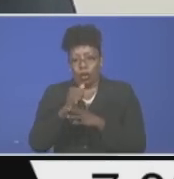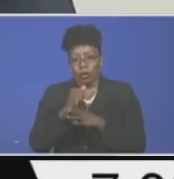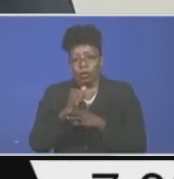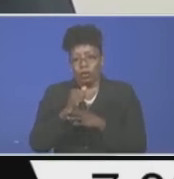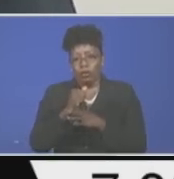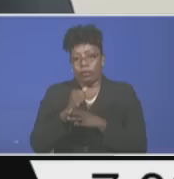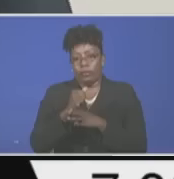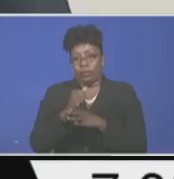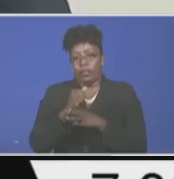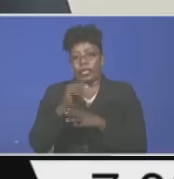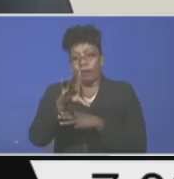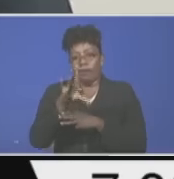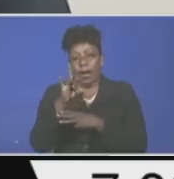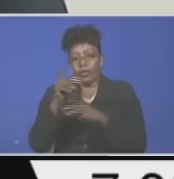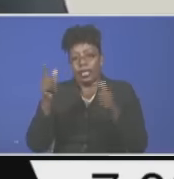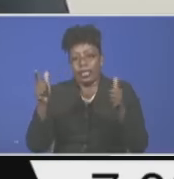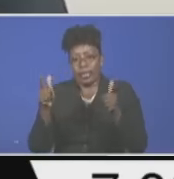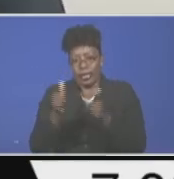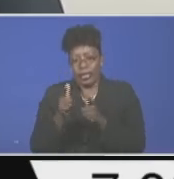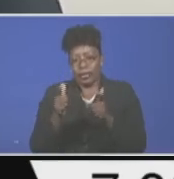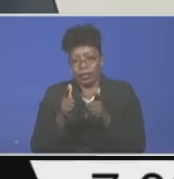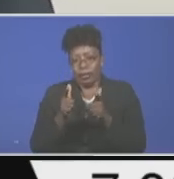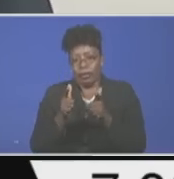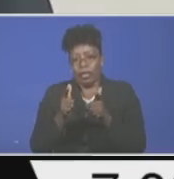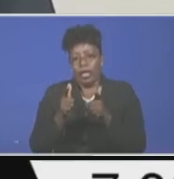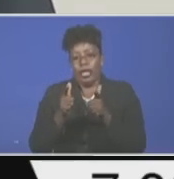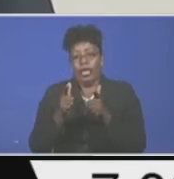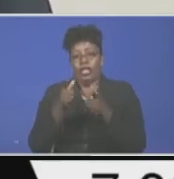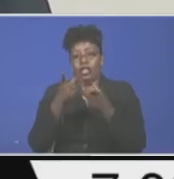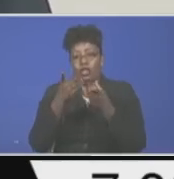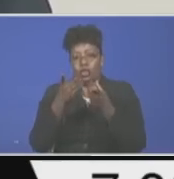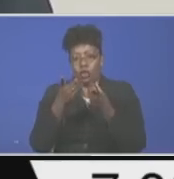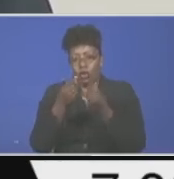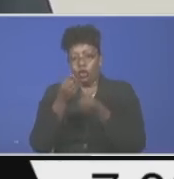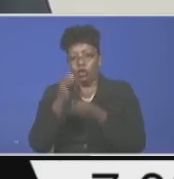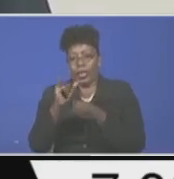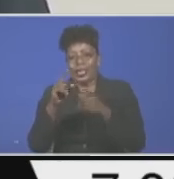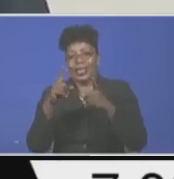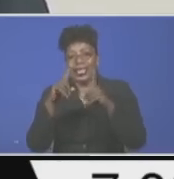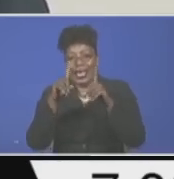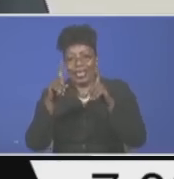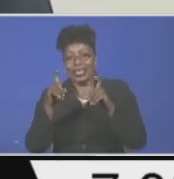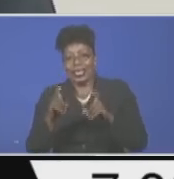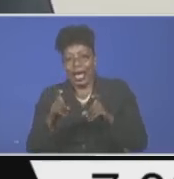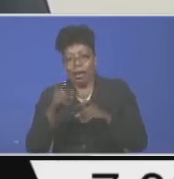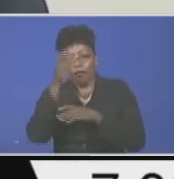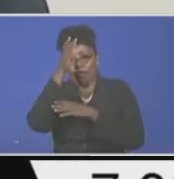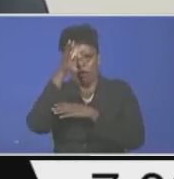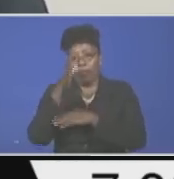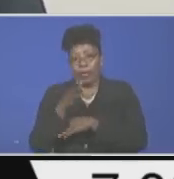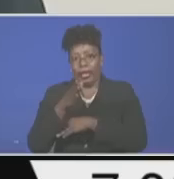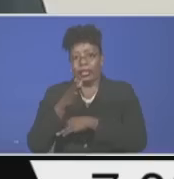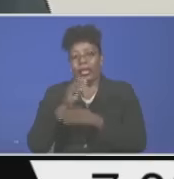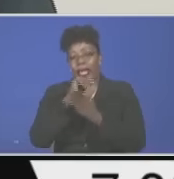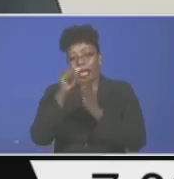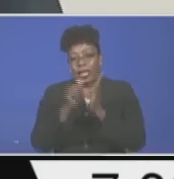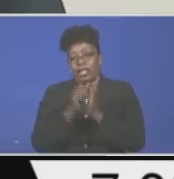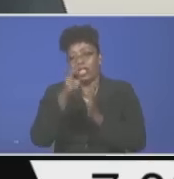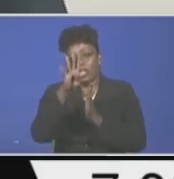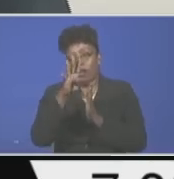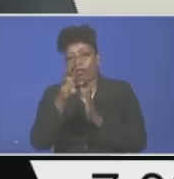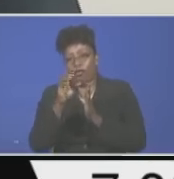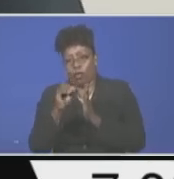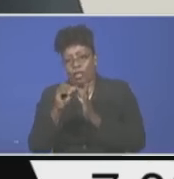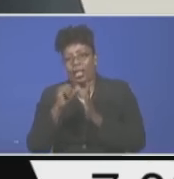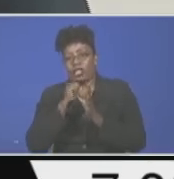have found that there's very little validity in doing the routine digital exam, especially for men in their 40s. So that's not part of our screening